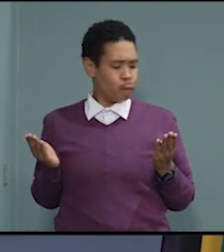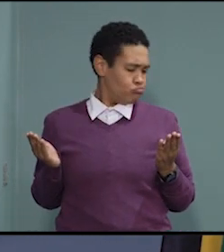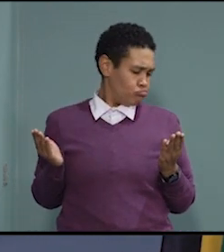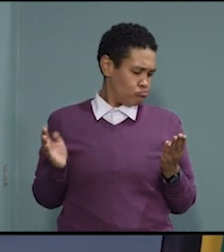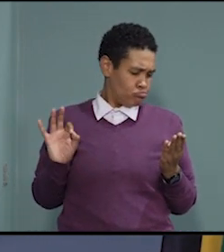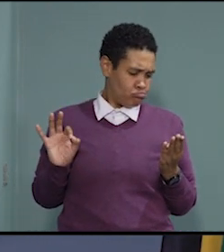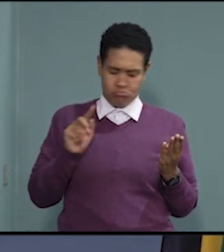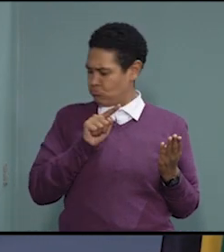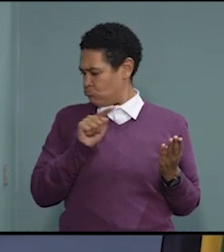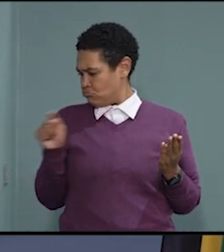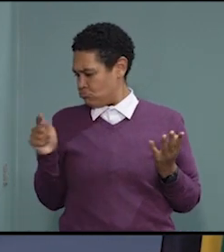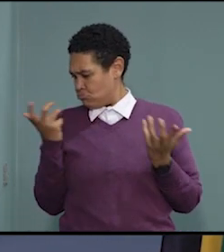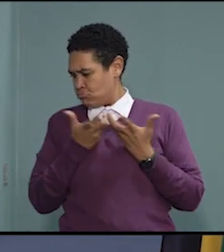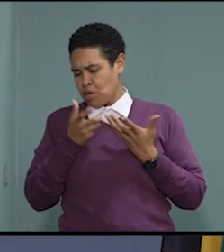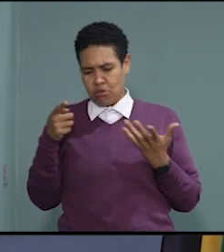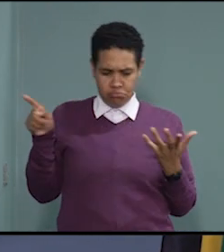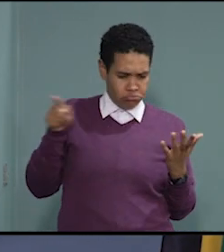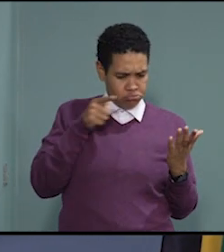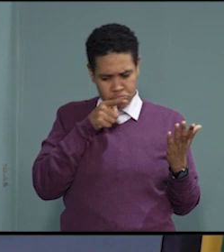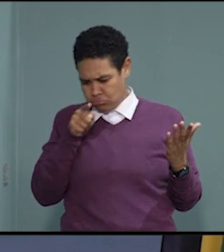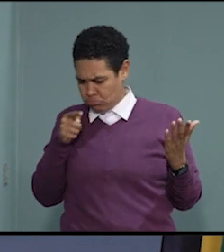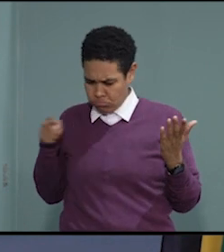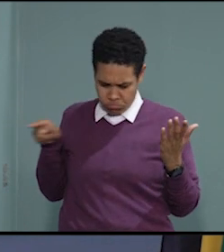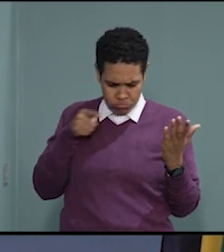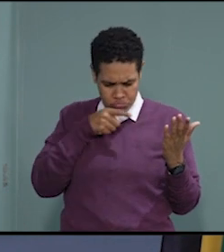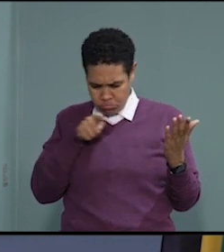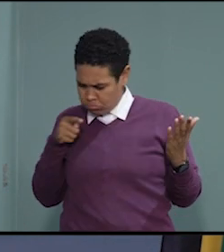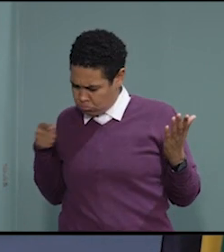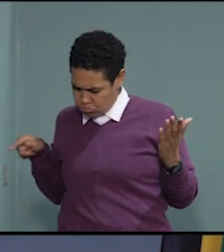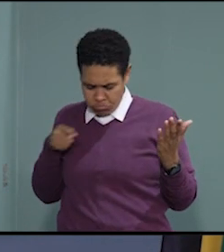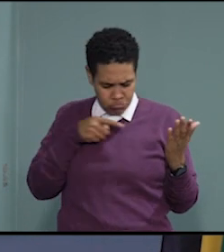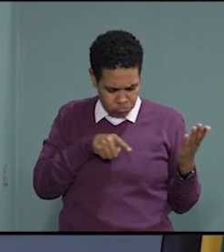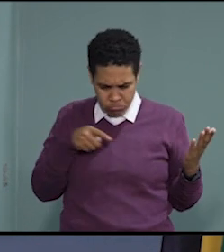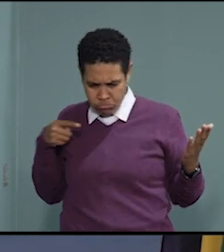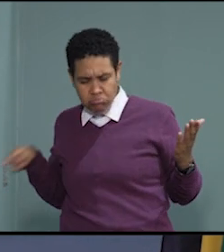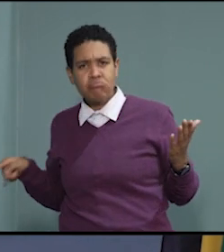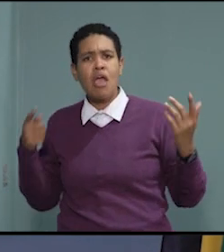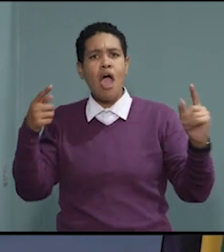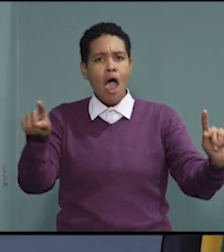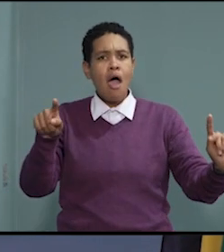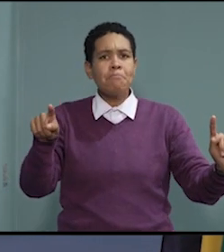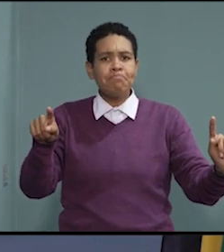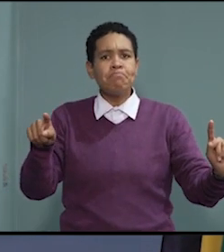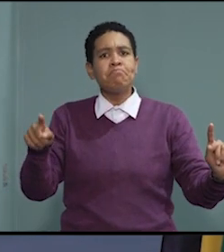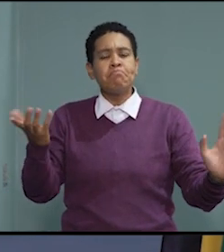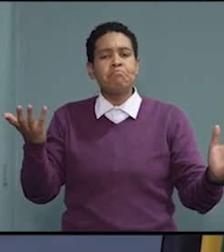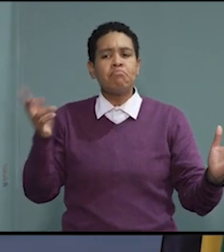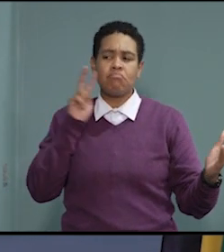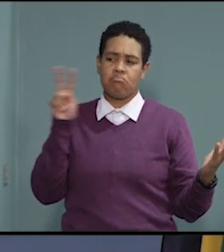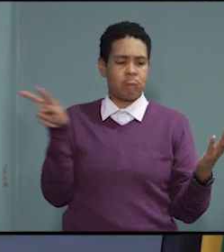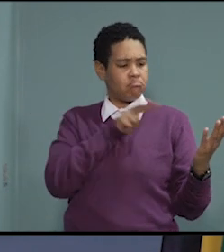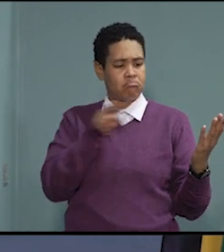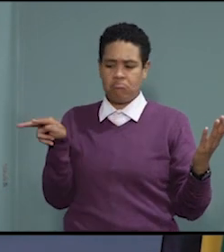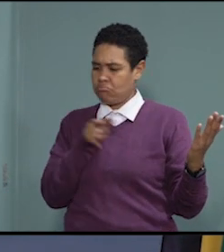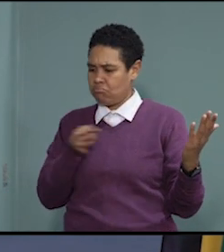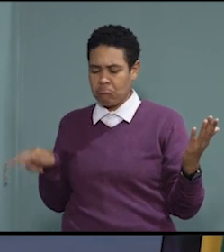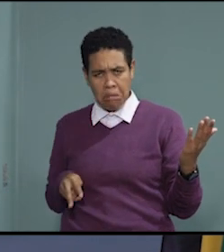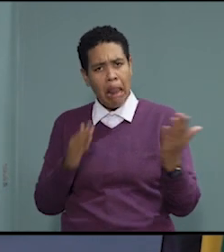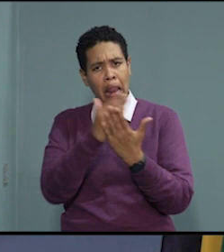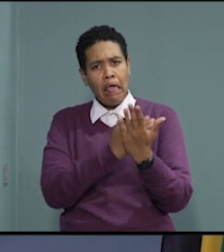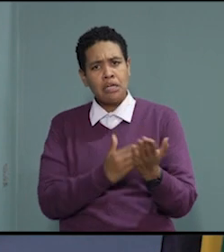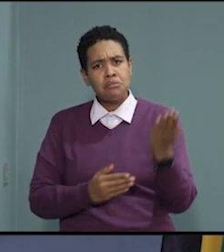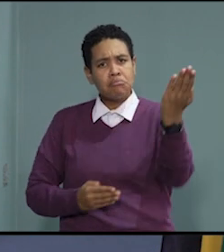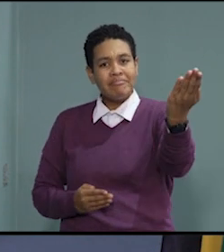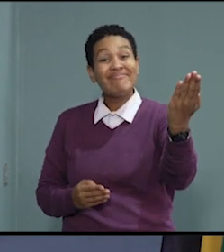once those lists are provided, again, there will be a cross-reference between the applications